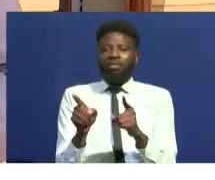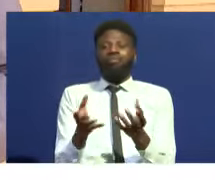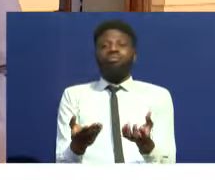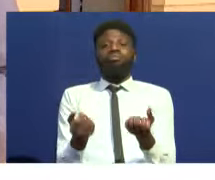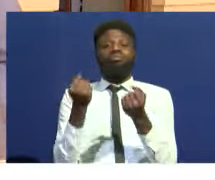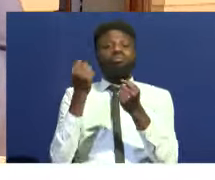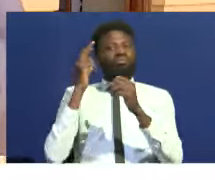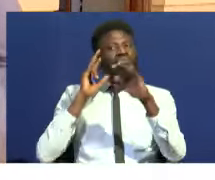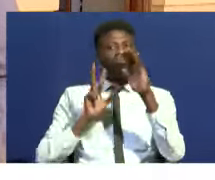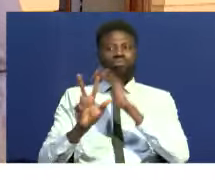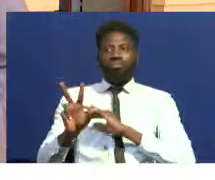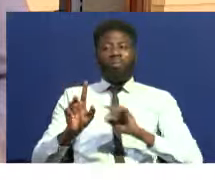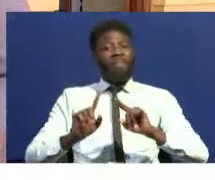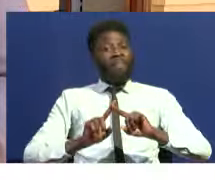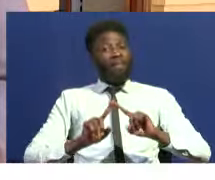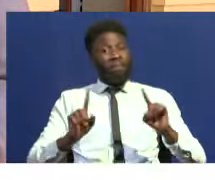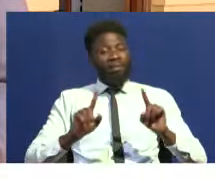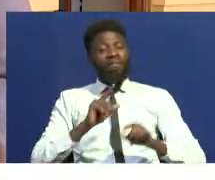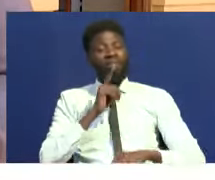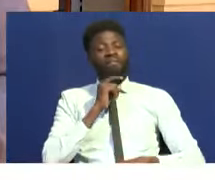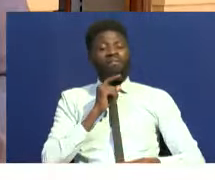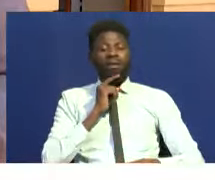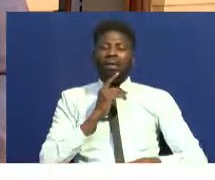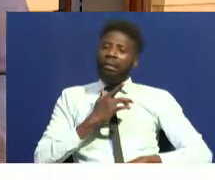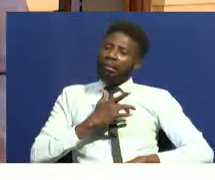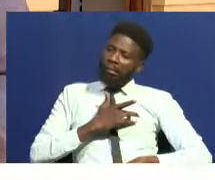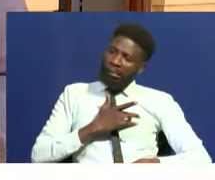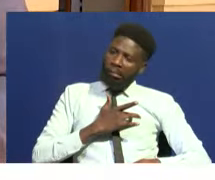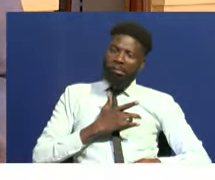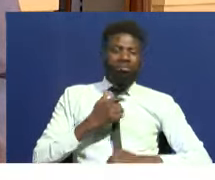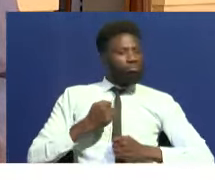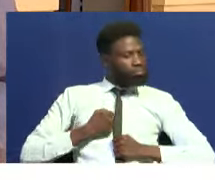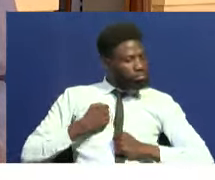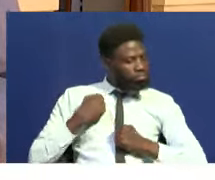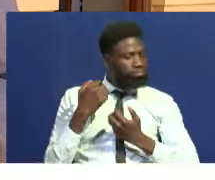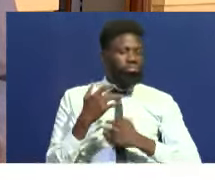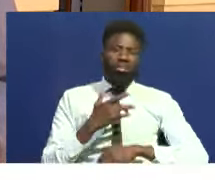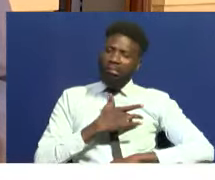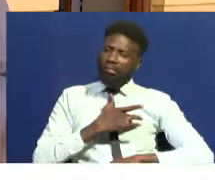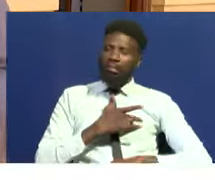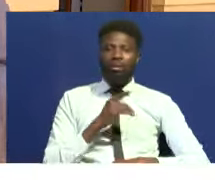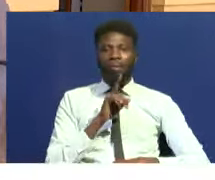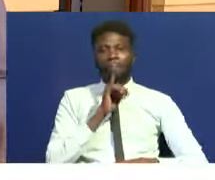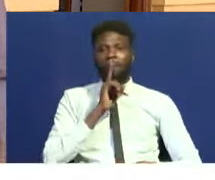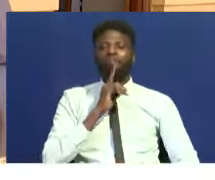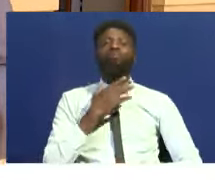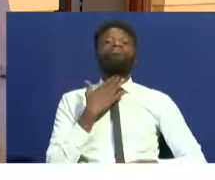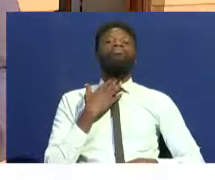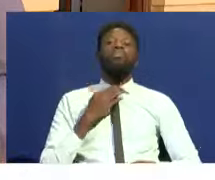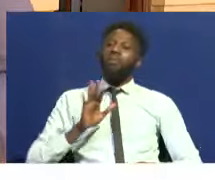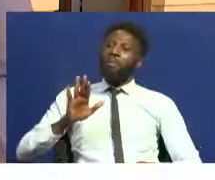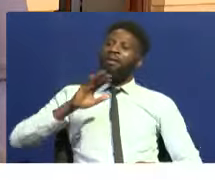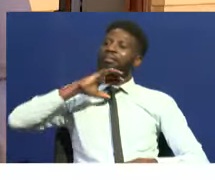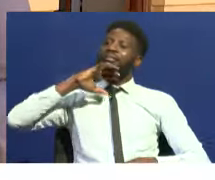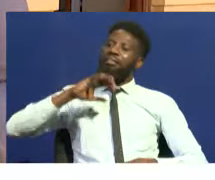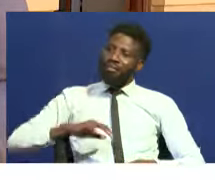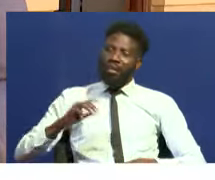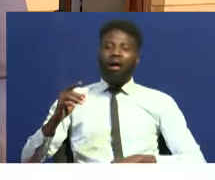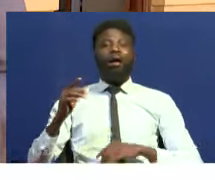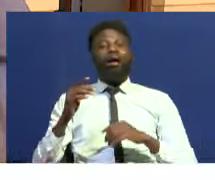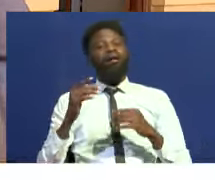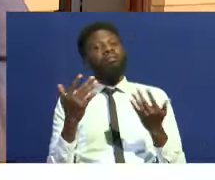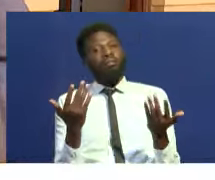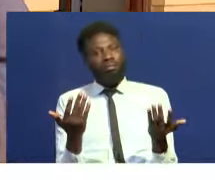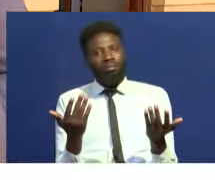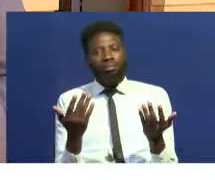abducted. But an emotional appeal really by the father for the son, because he wants to have closure over sense. The mother of a child